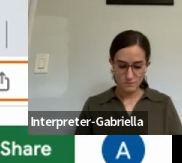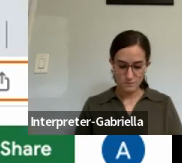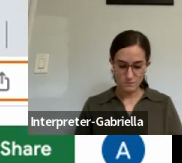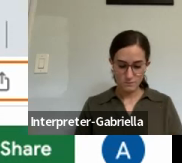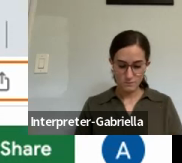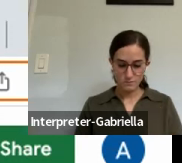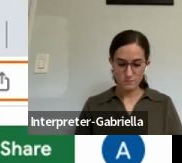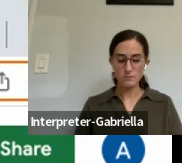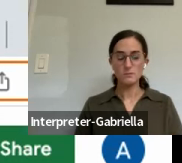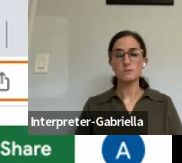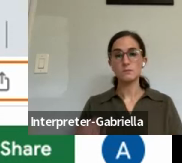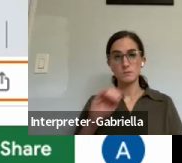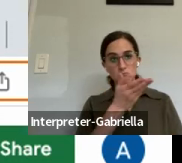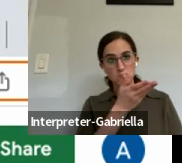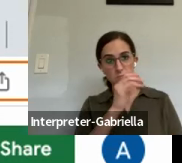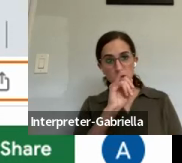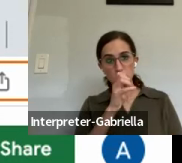Jessica.